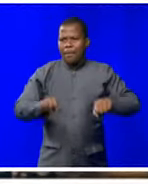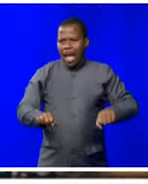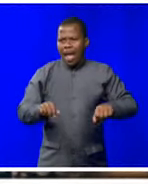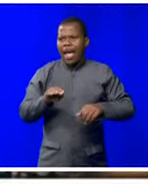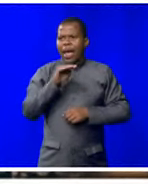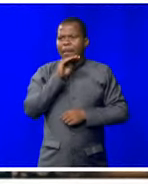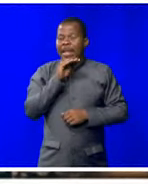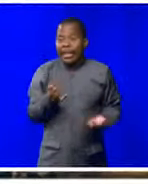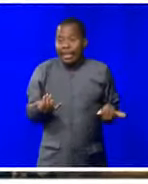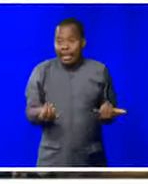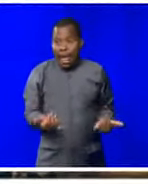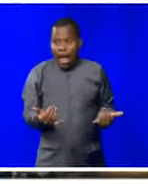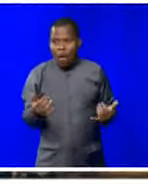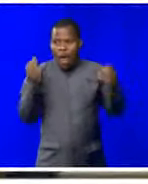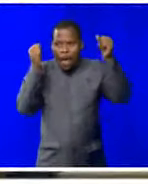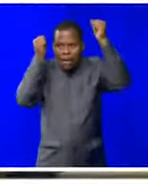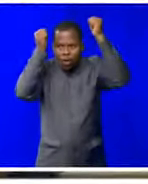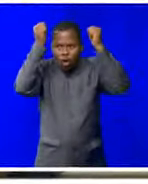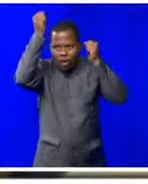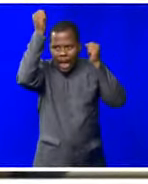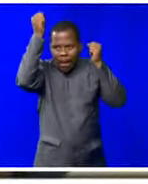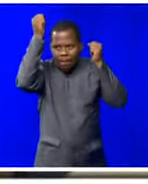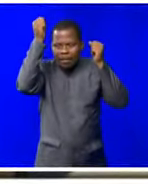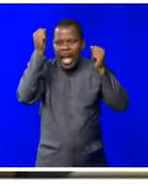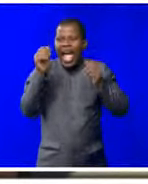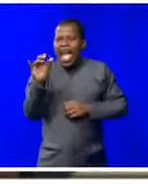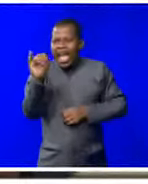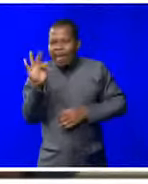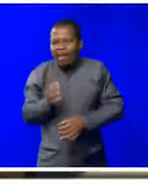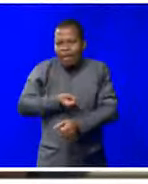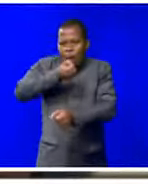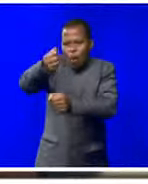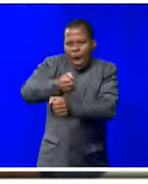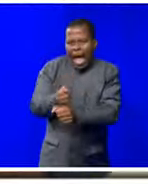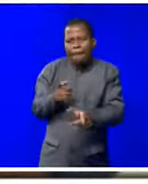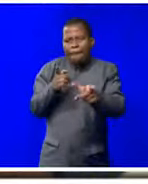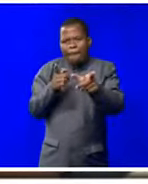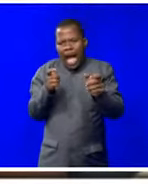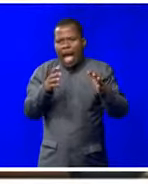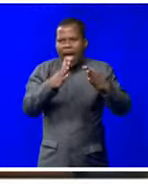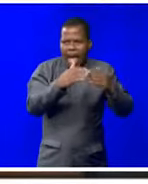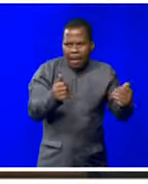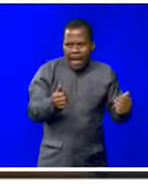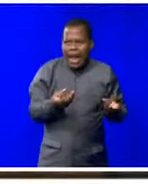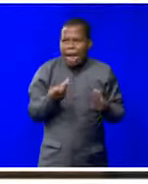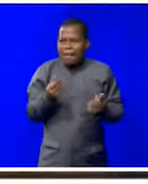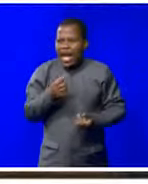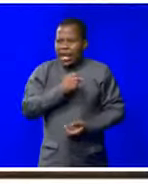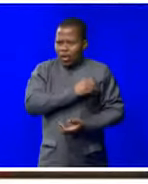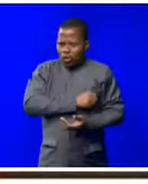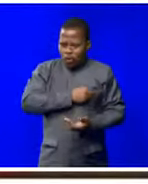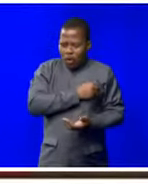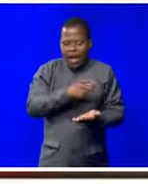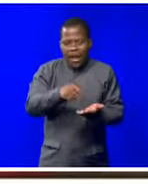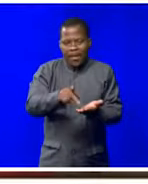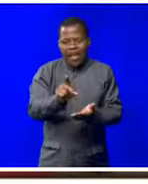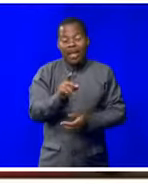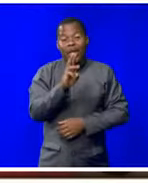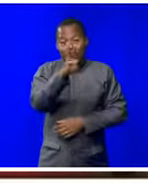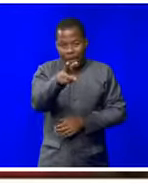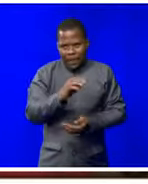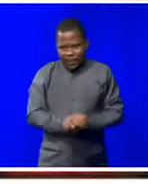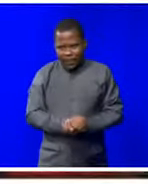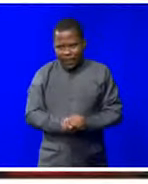be compensated. Chairperson of the Minister of Labour and Social Security's Portfolio Committee at the House of Assembly, who is